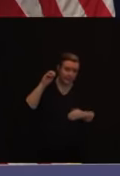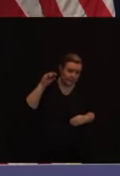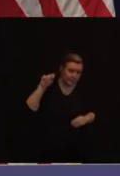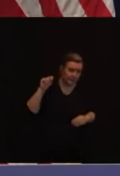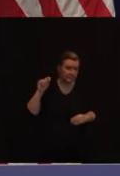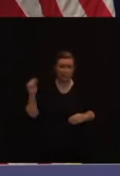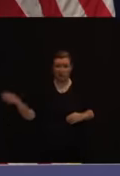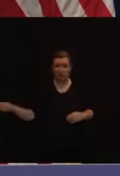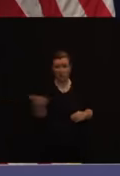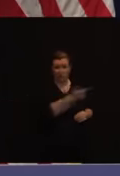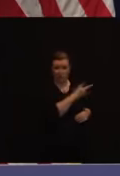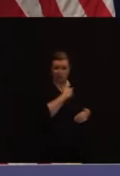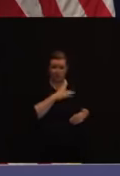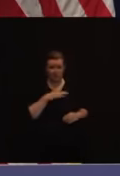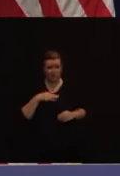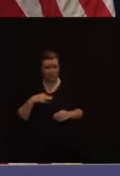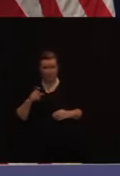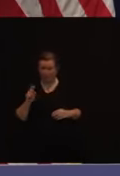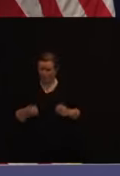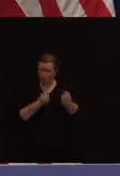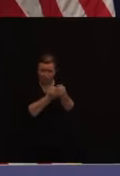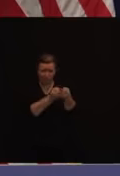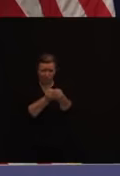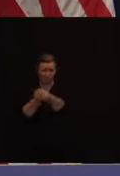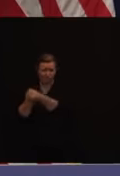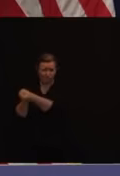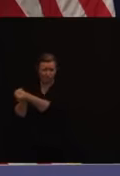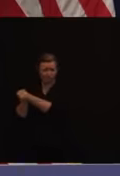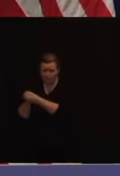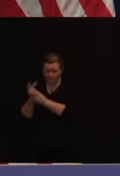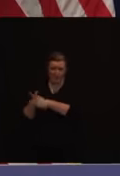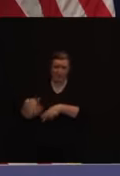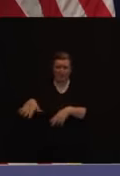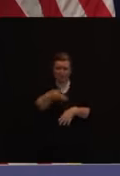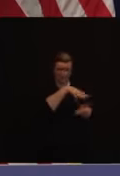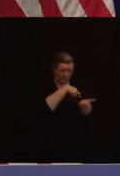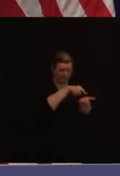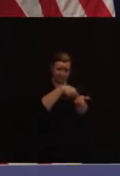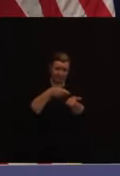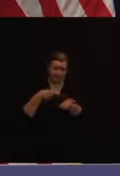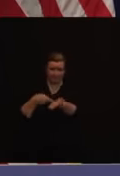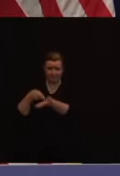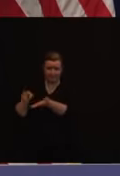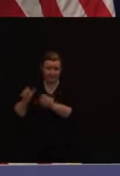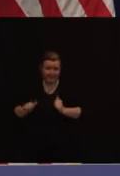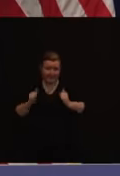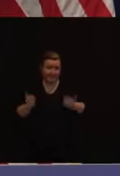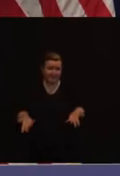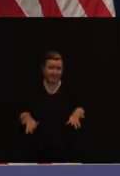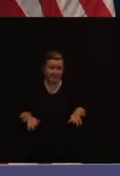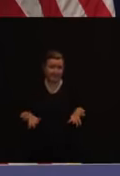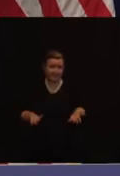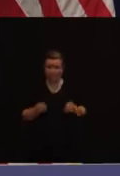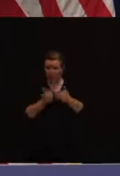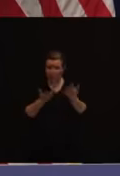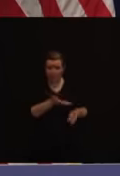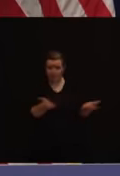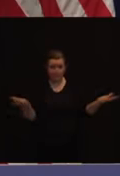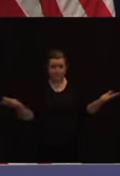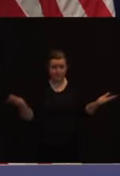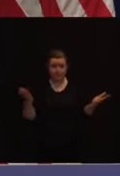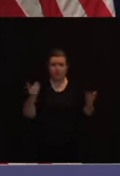We have got to back and fill. We've got to keep them employed. And the alternative is unthinkable, particularly in what is the